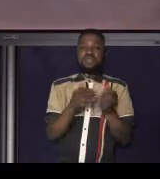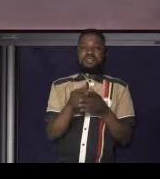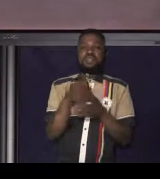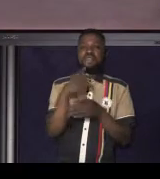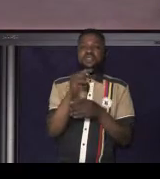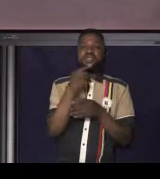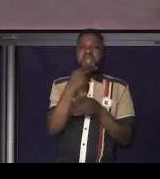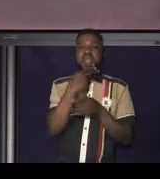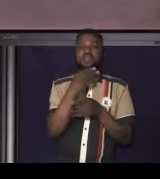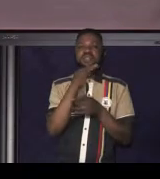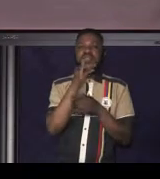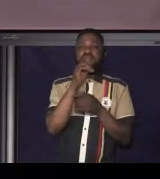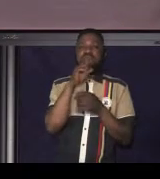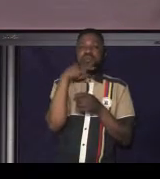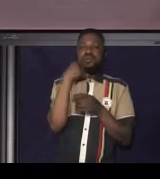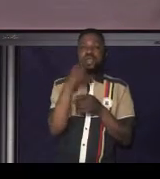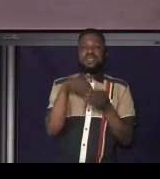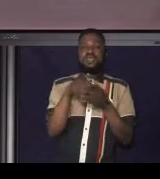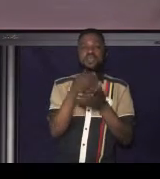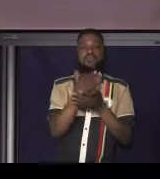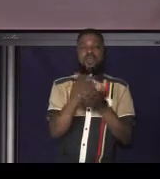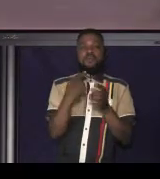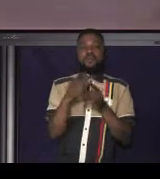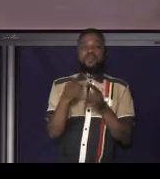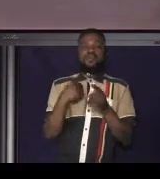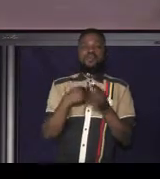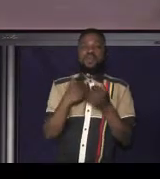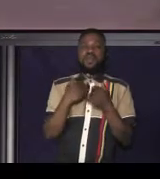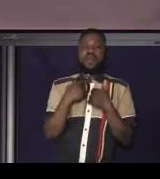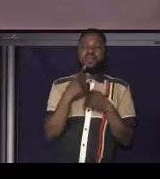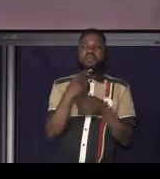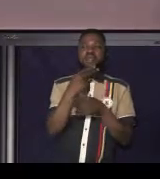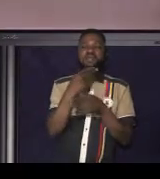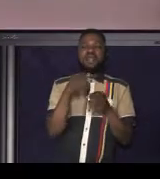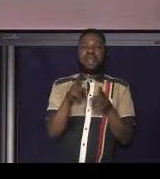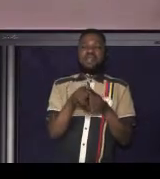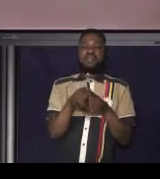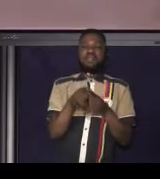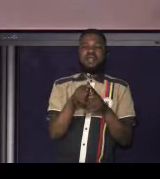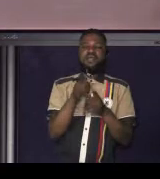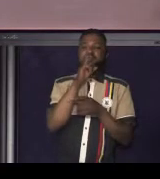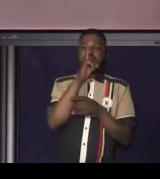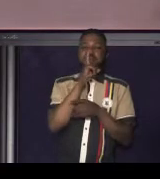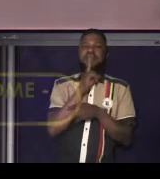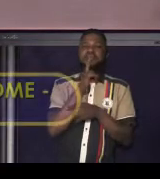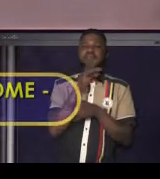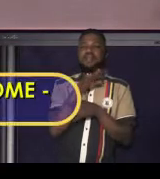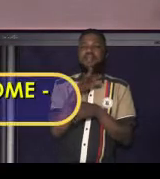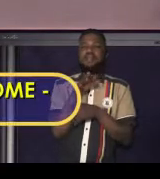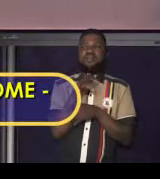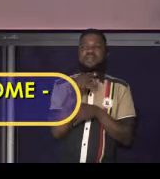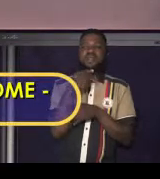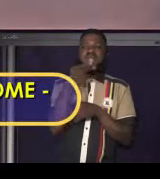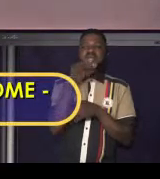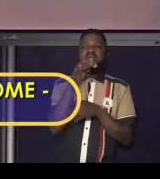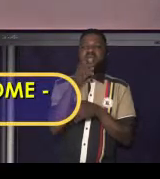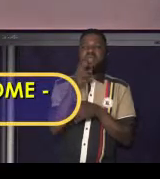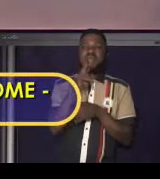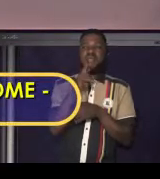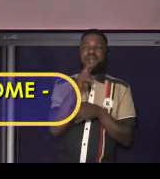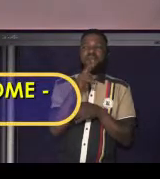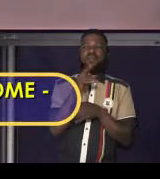the H is pronounced, but in some words, we have the H as silent letters.